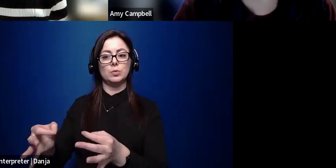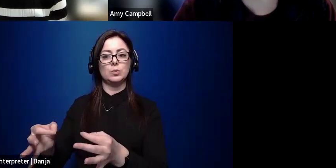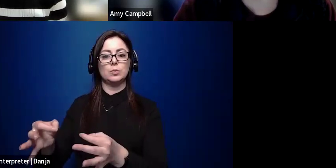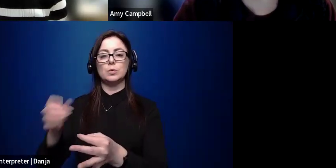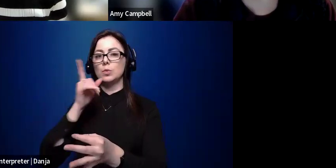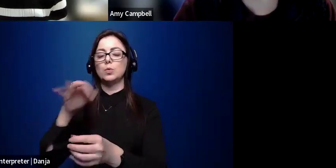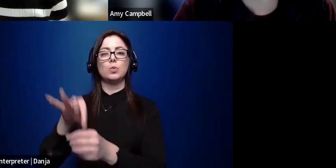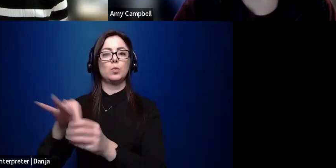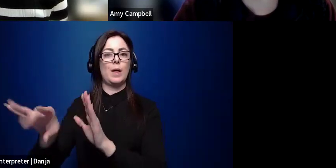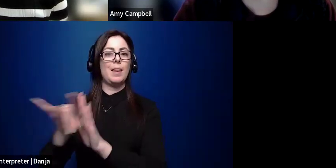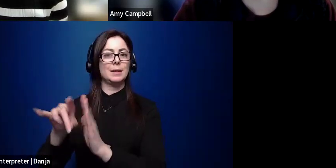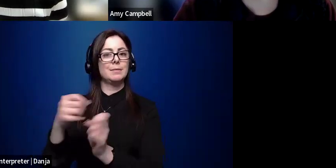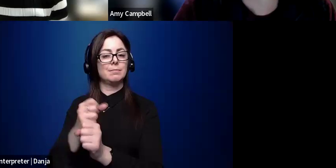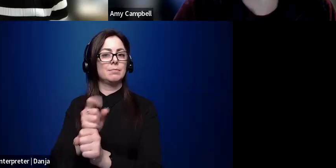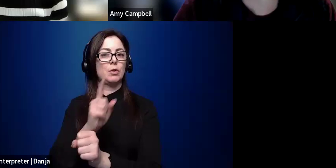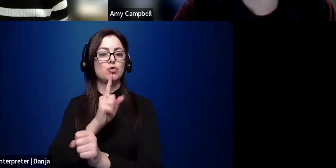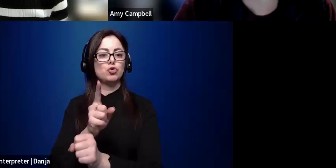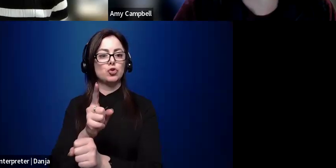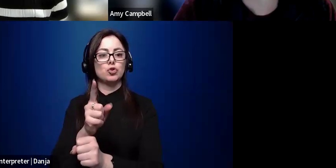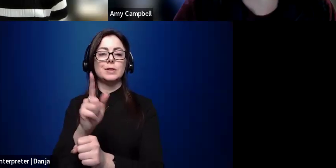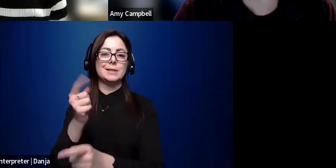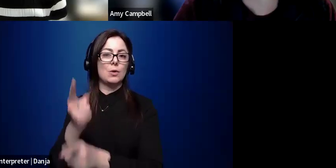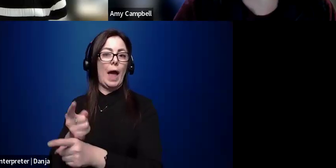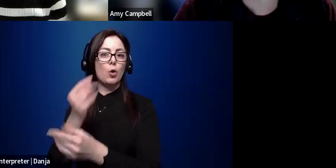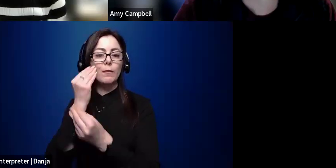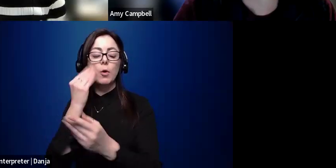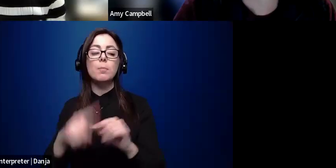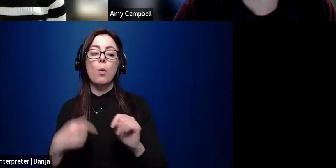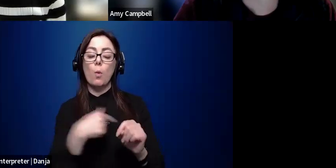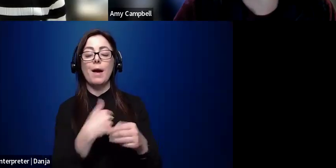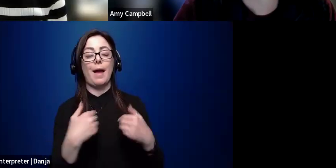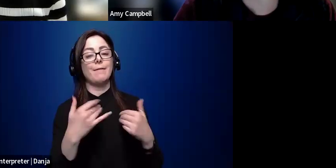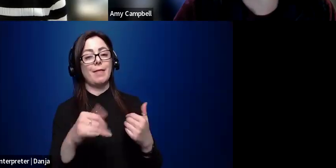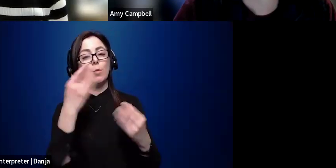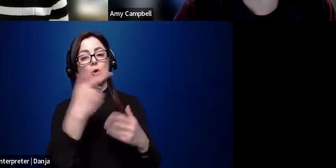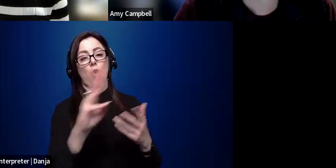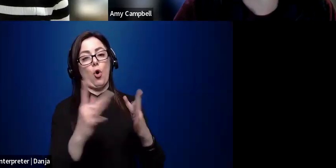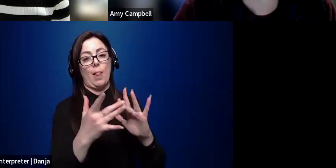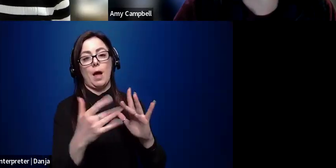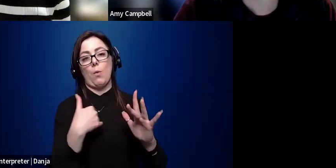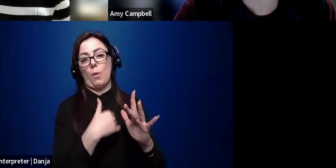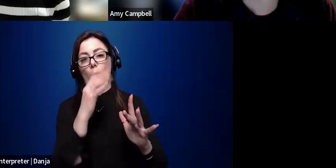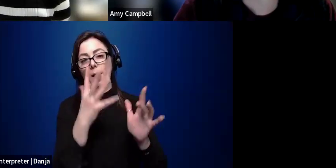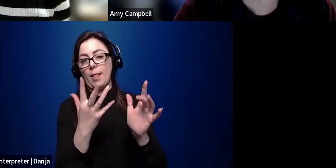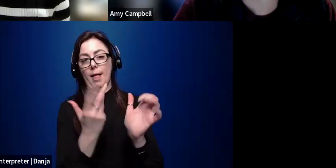on those to make sure it's accurate. But it's online, and we update it as